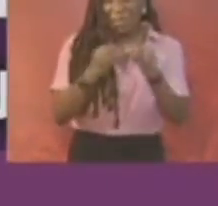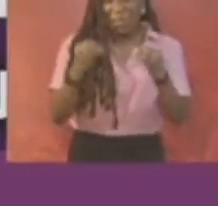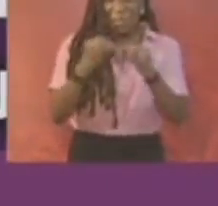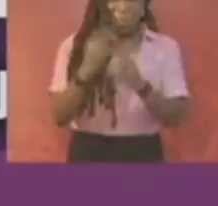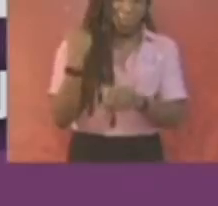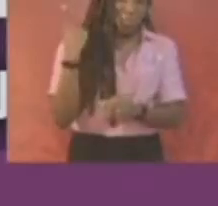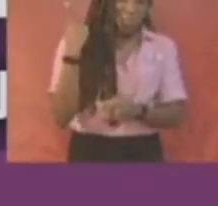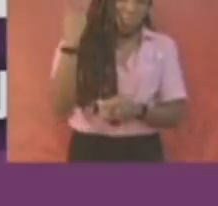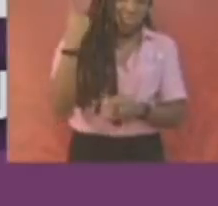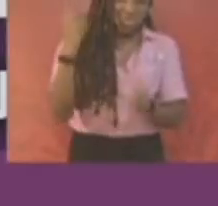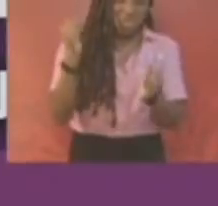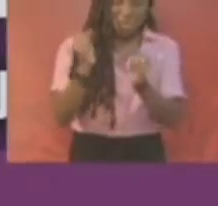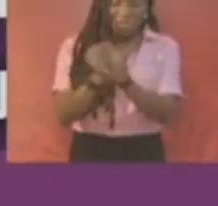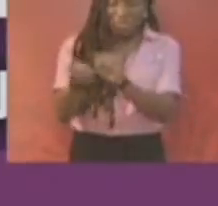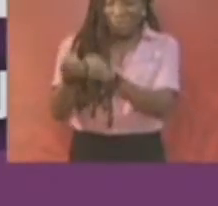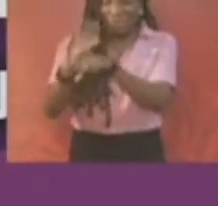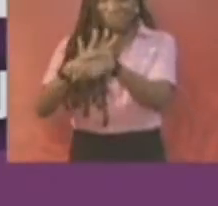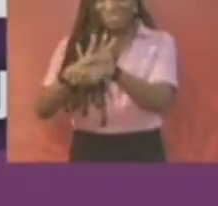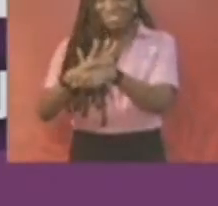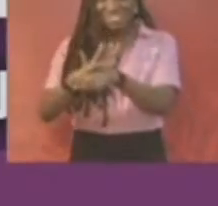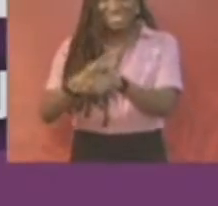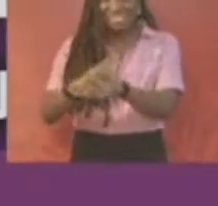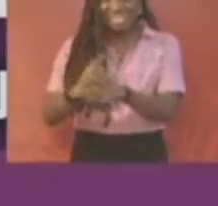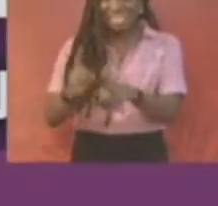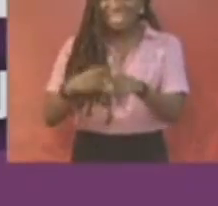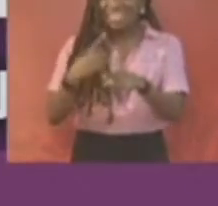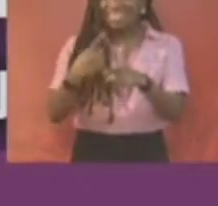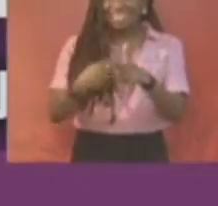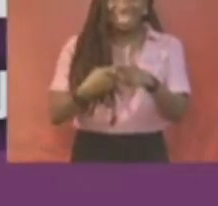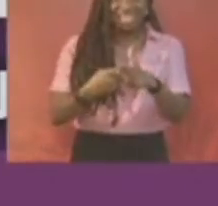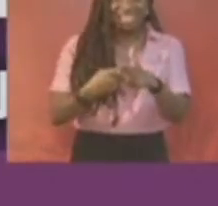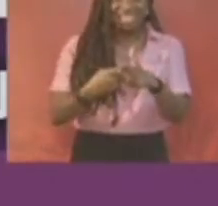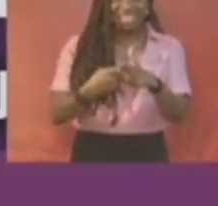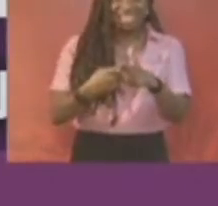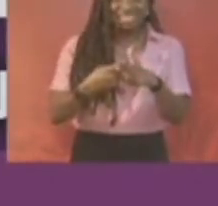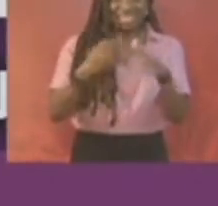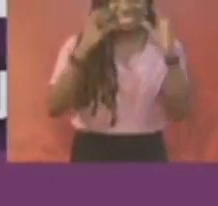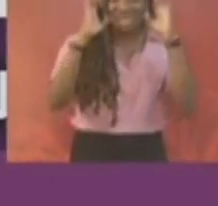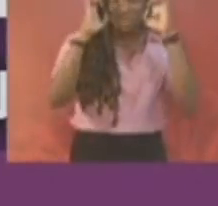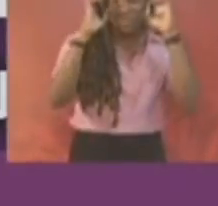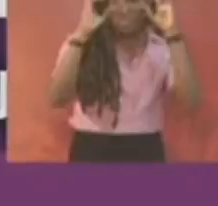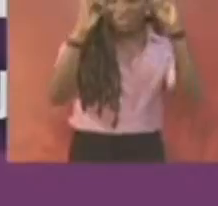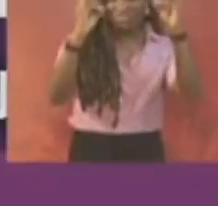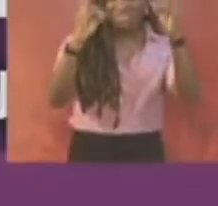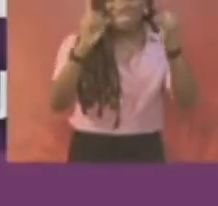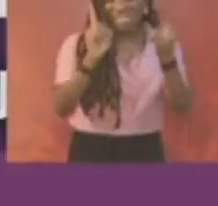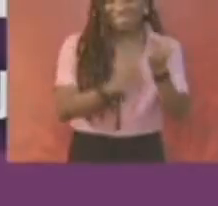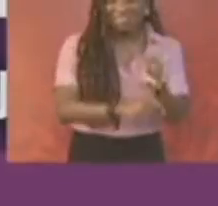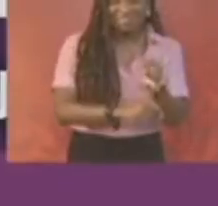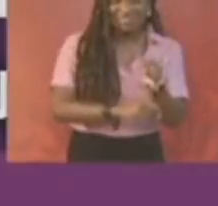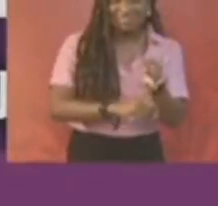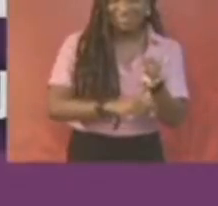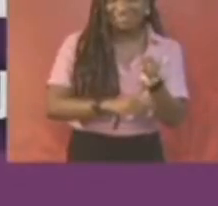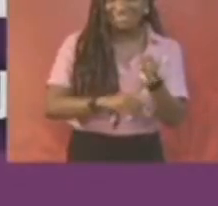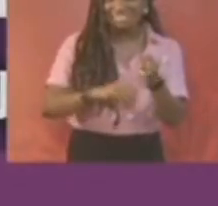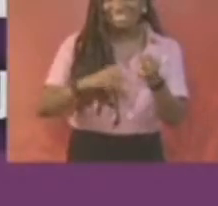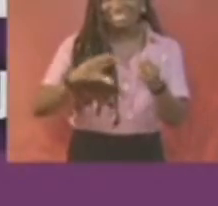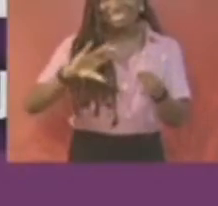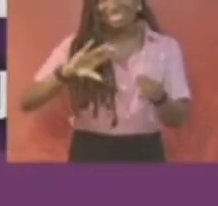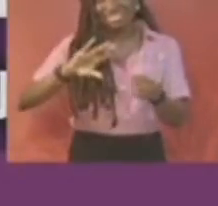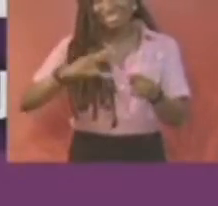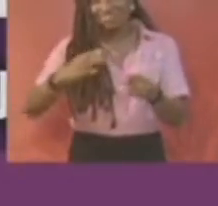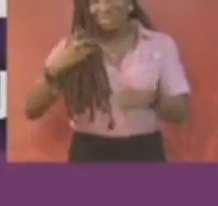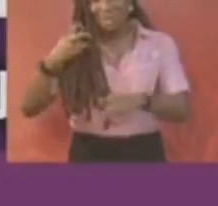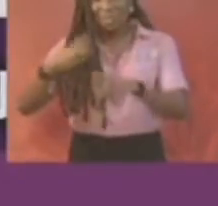exaggerating a lot of things, you know, the education issue, access to things like that, access basically to